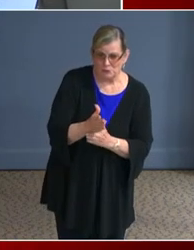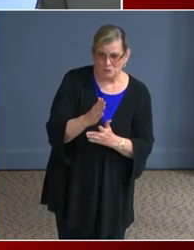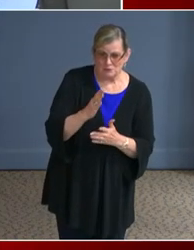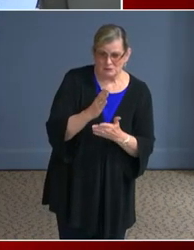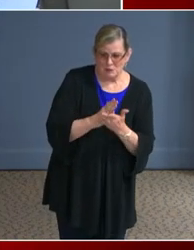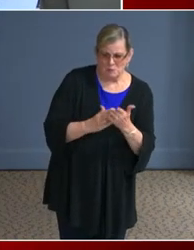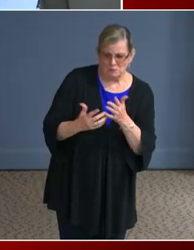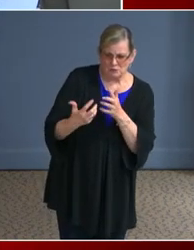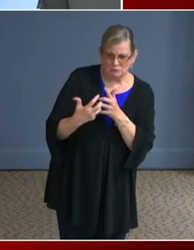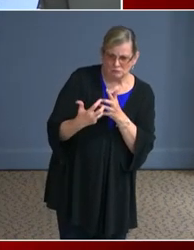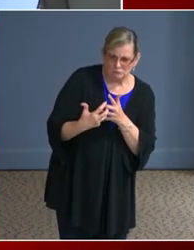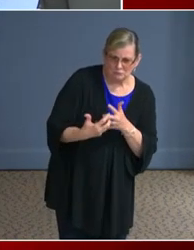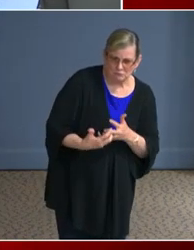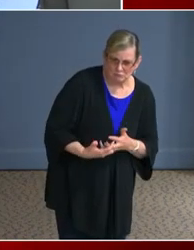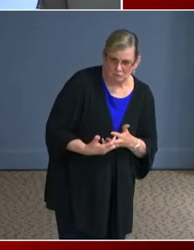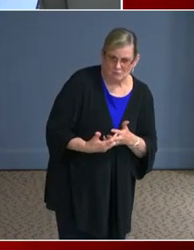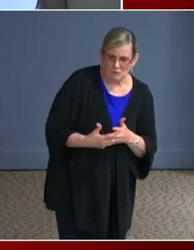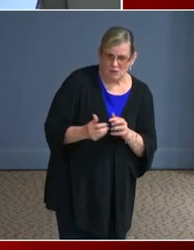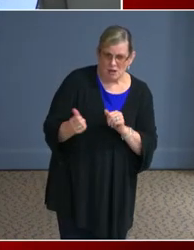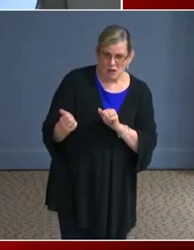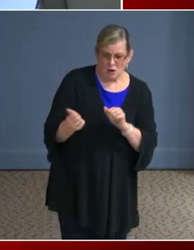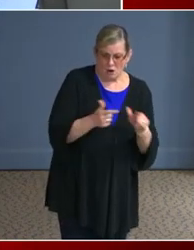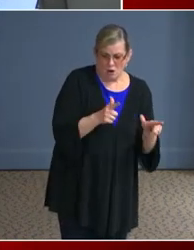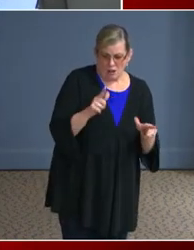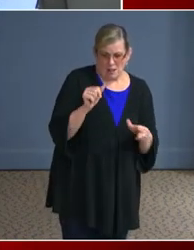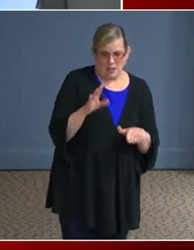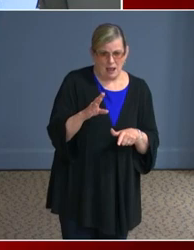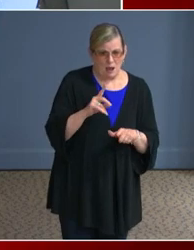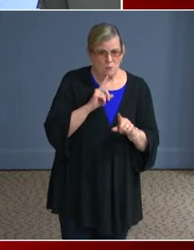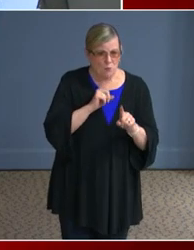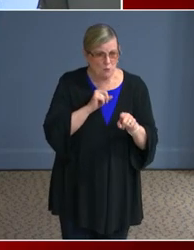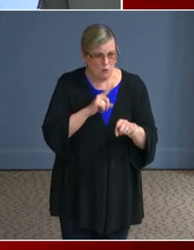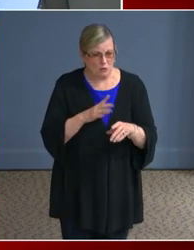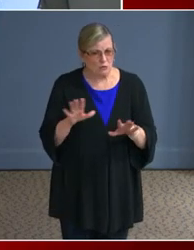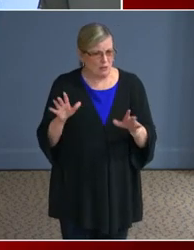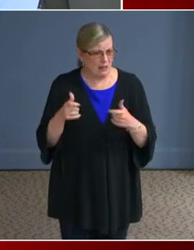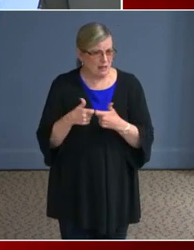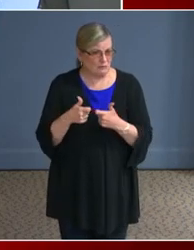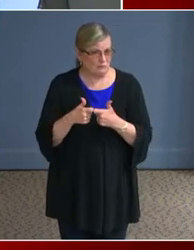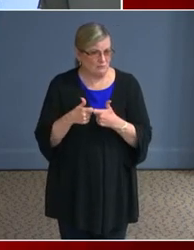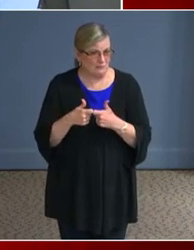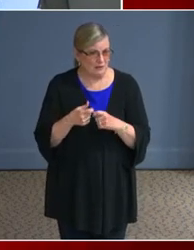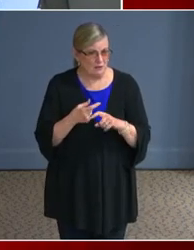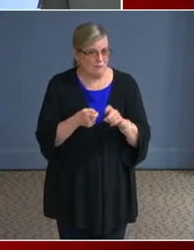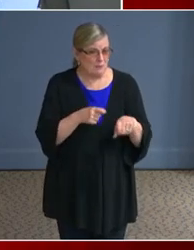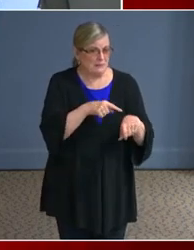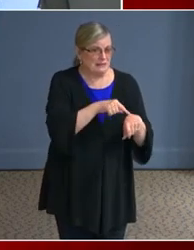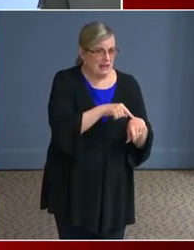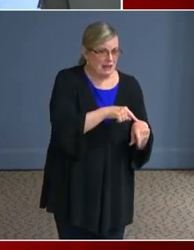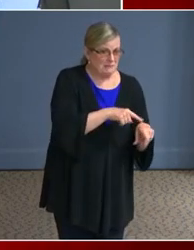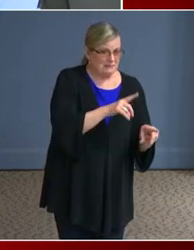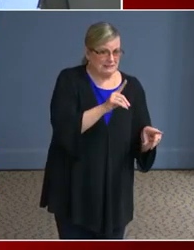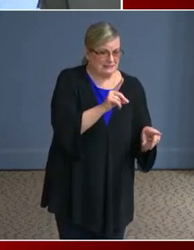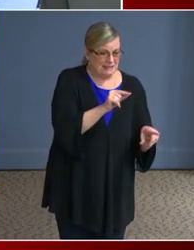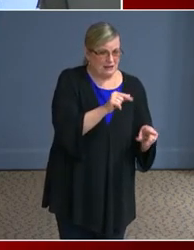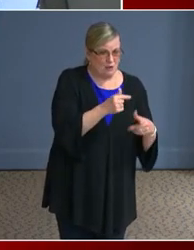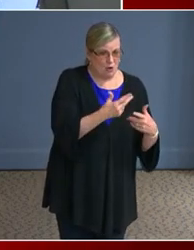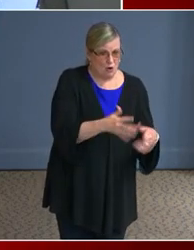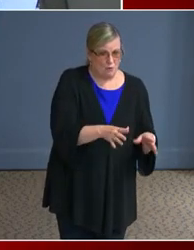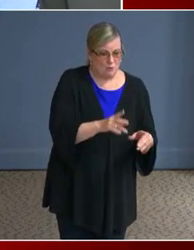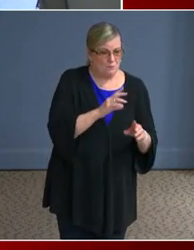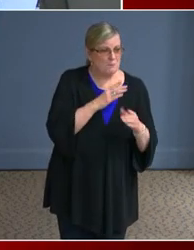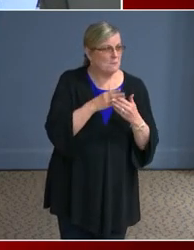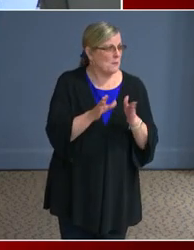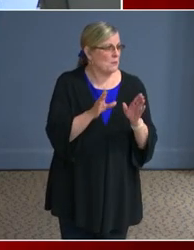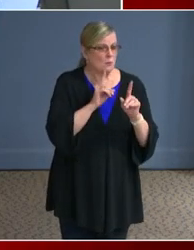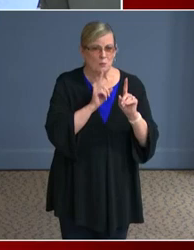report using electronic lab reporting. This occurred from the period of time for data that is publicly reported,